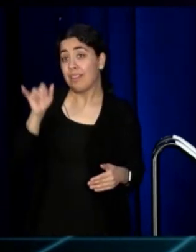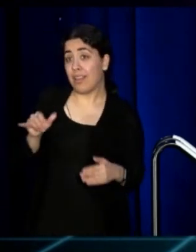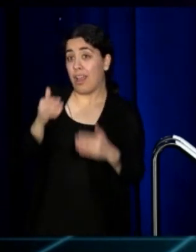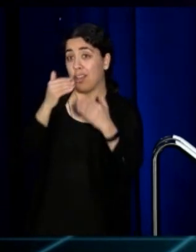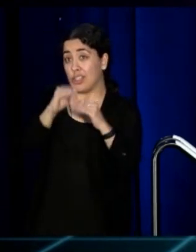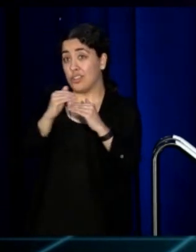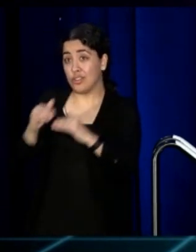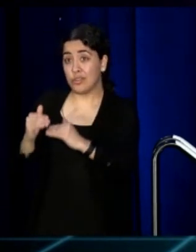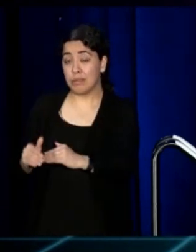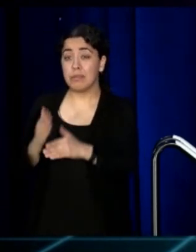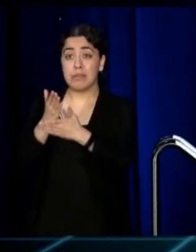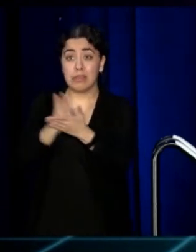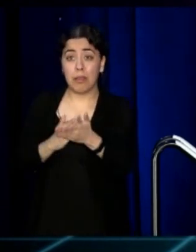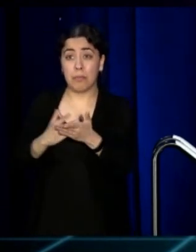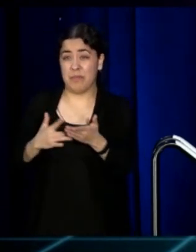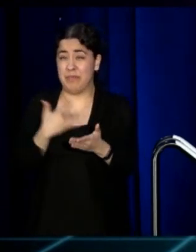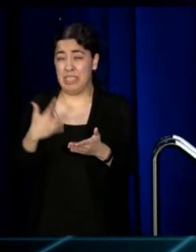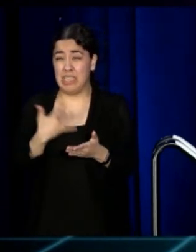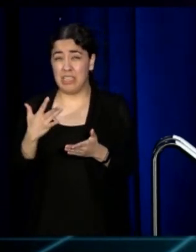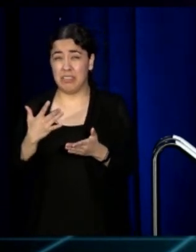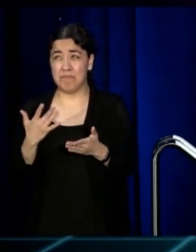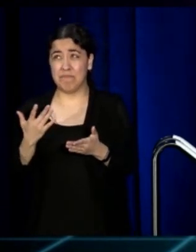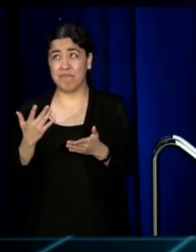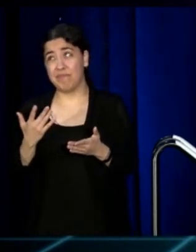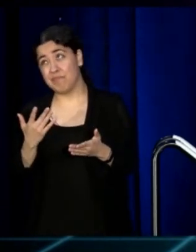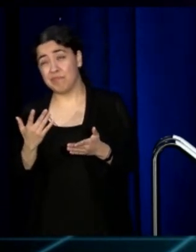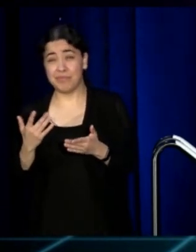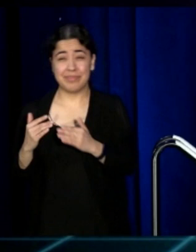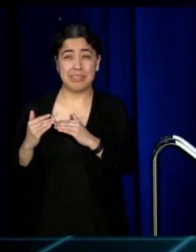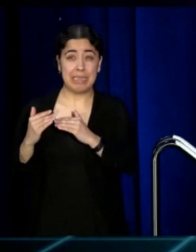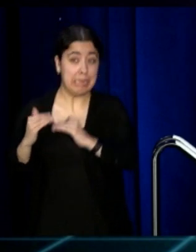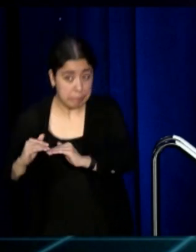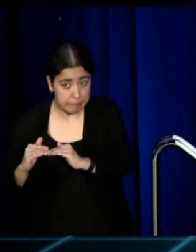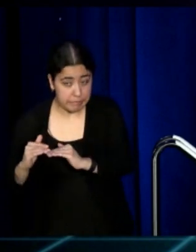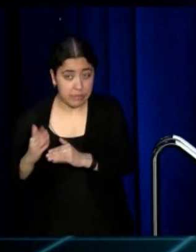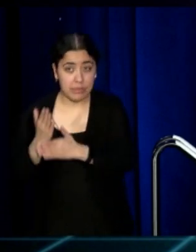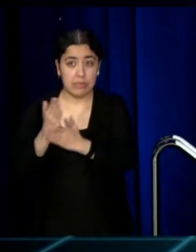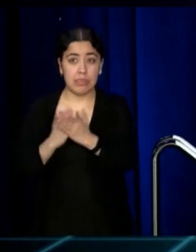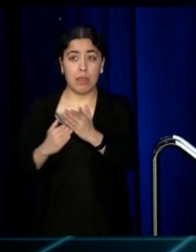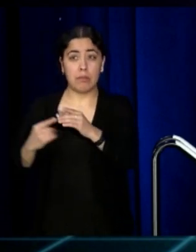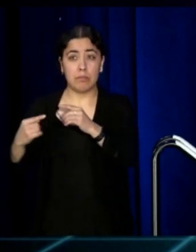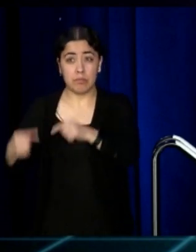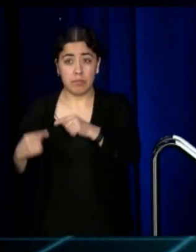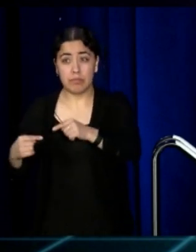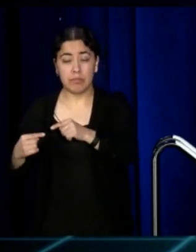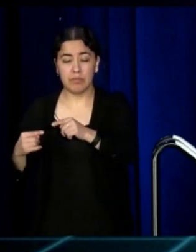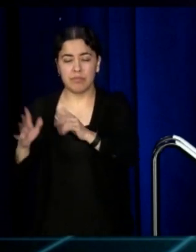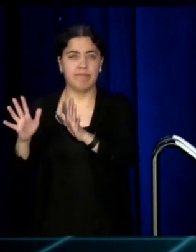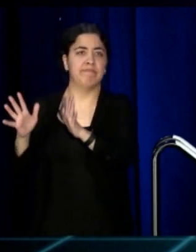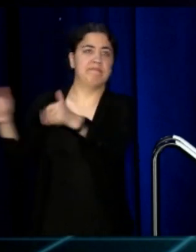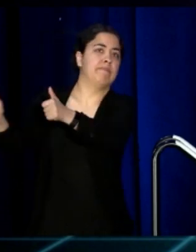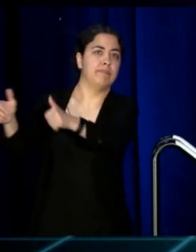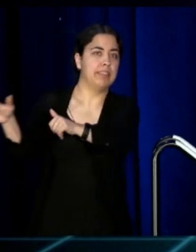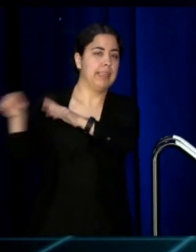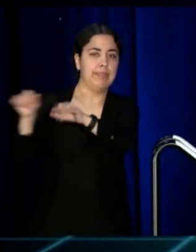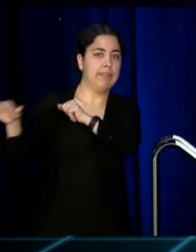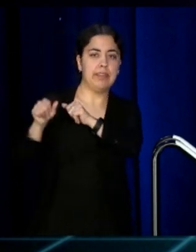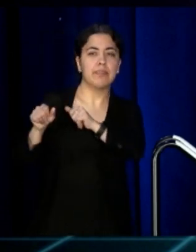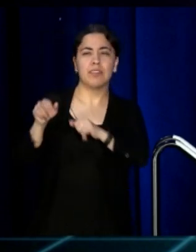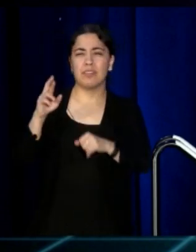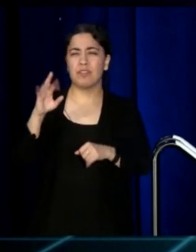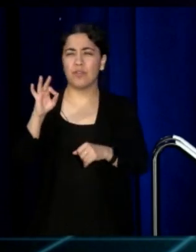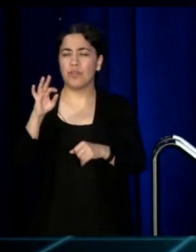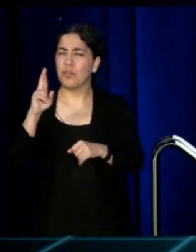constraints, while they can feel limiting, and in fact, some of those constraints are what cause people to leave more opinionated frameworks like